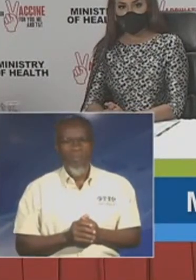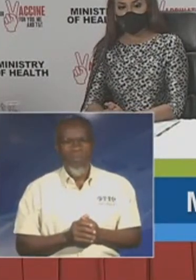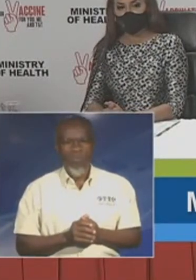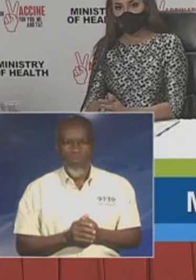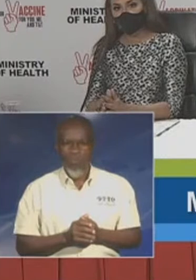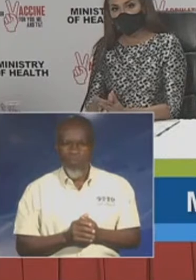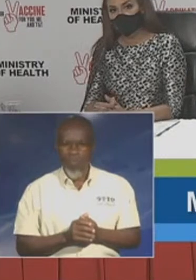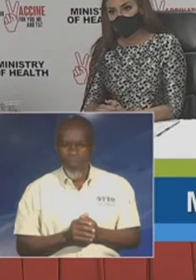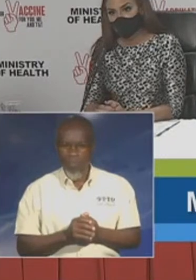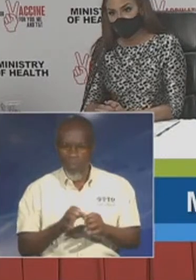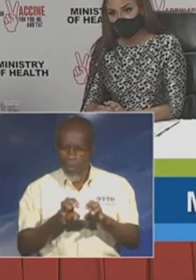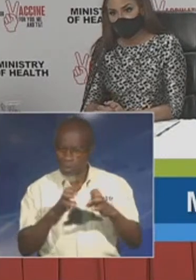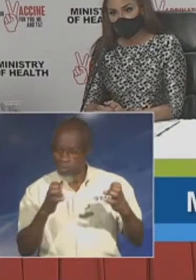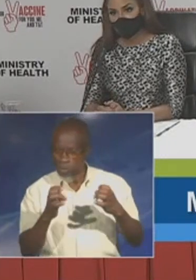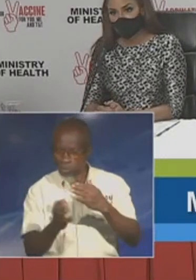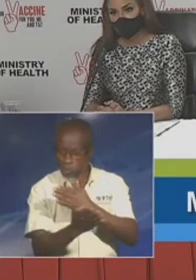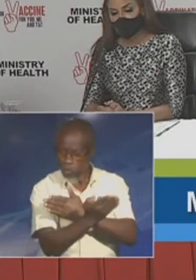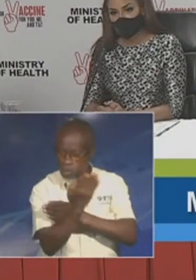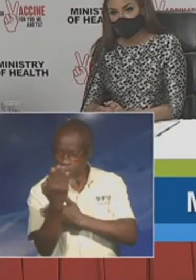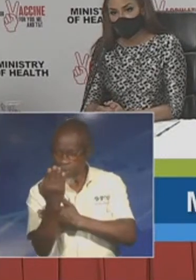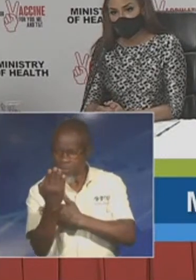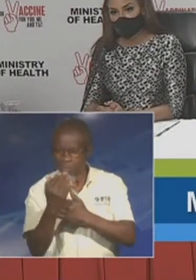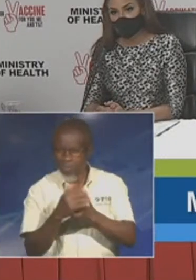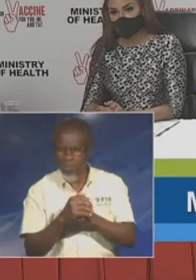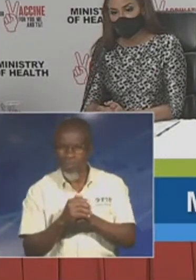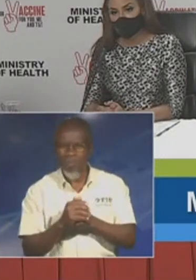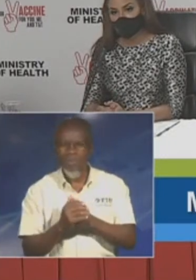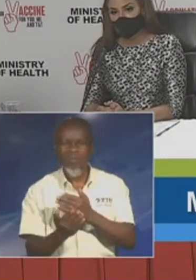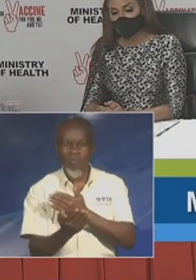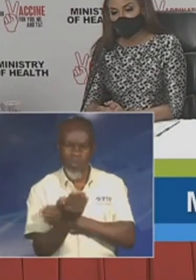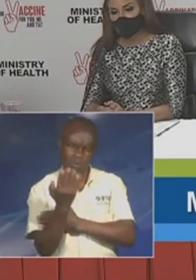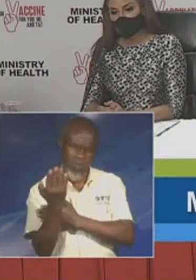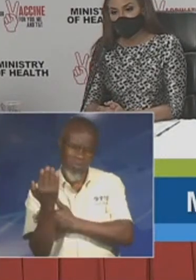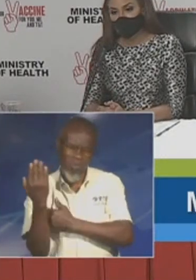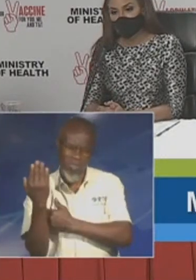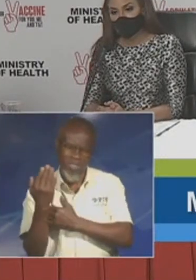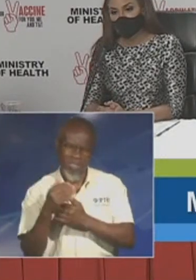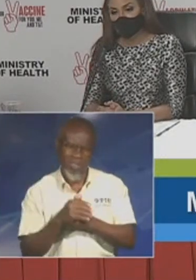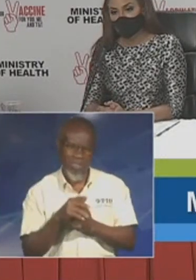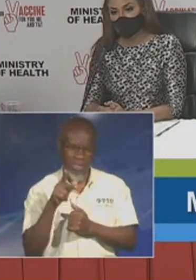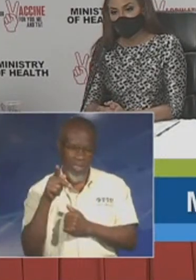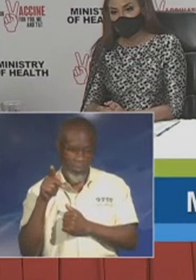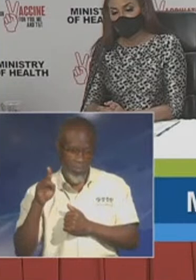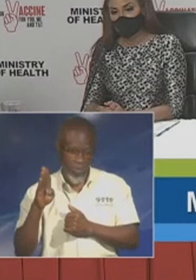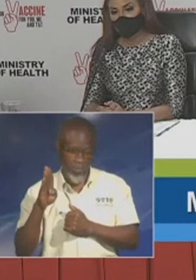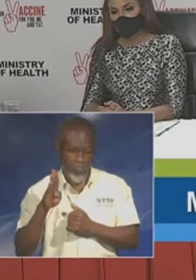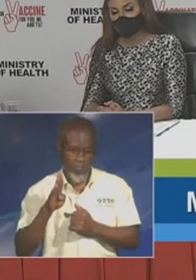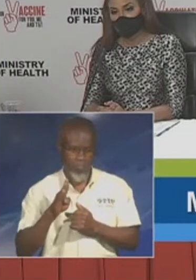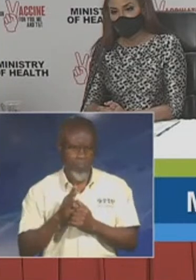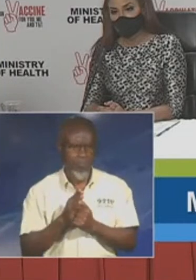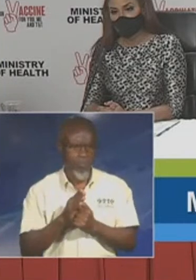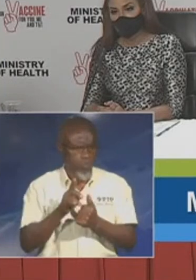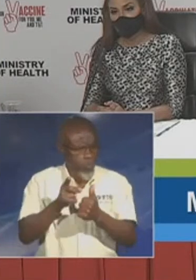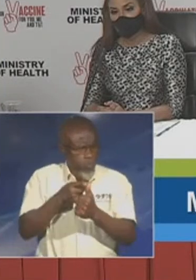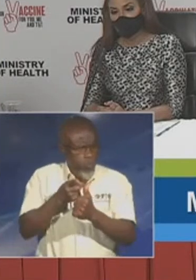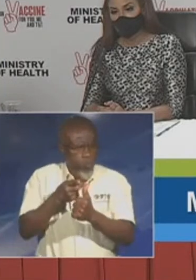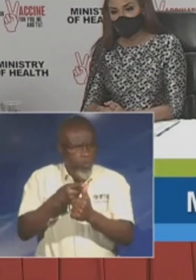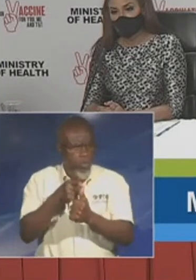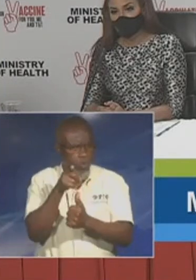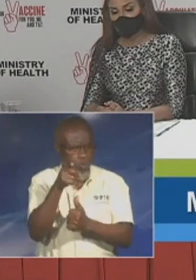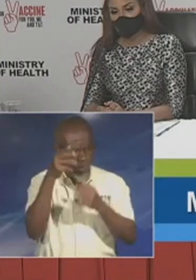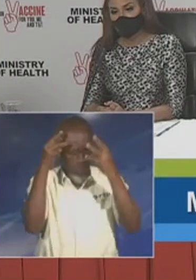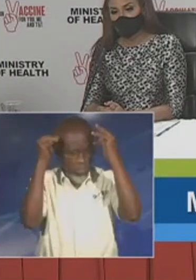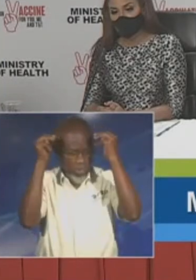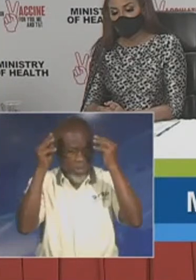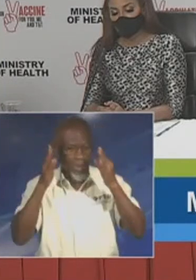Express, good morning. Good morning, Kim Woodram from the Express. Sorry. My first question would be primarily for the minister, but of